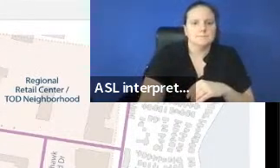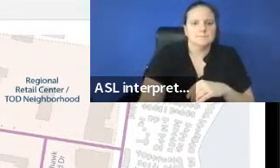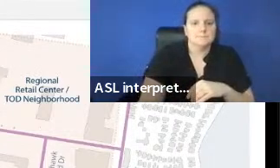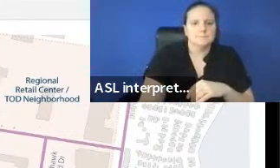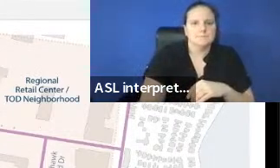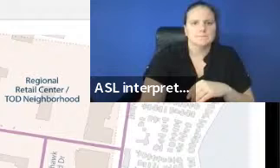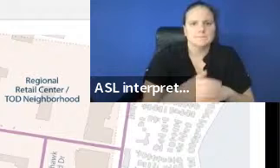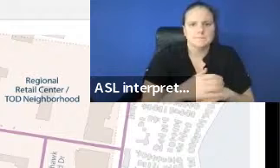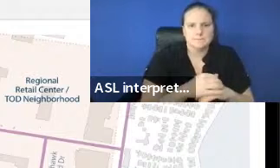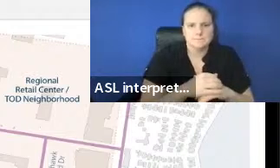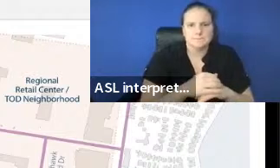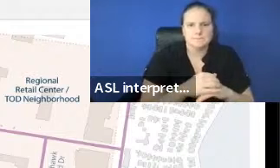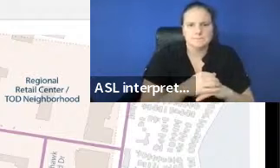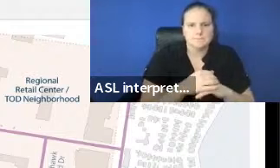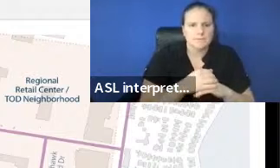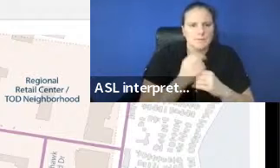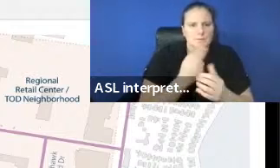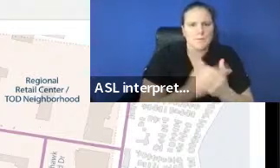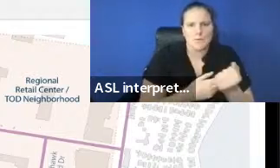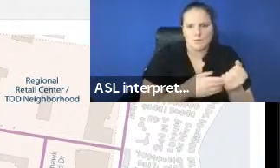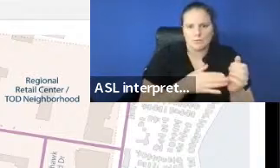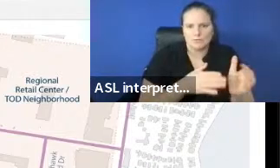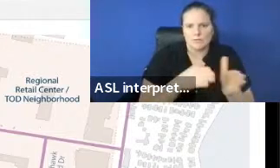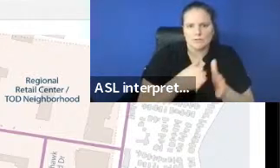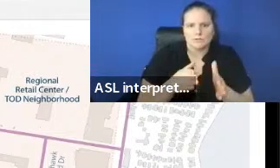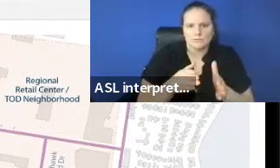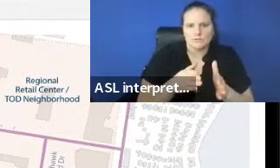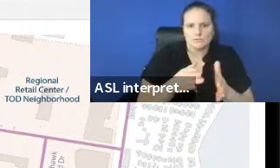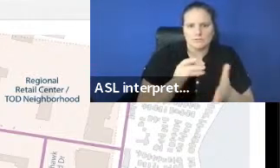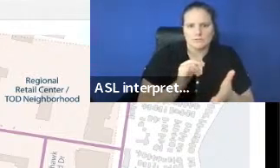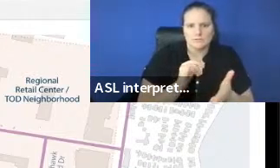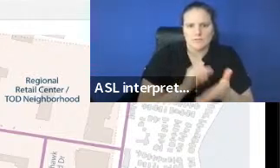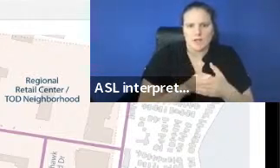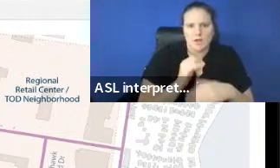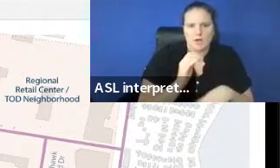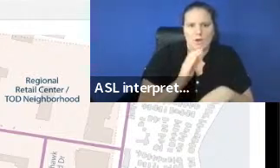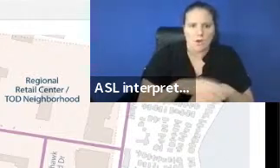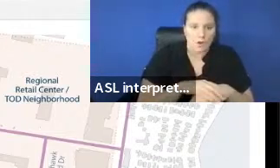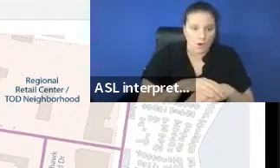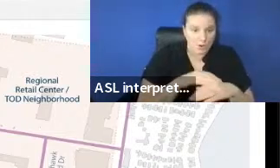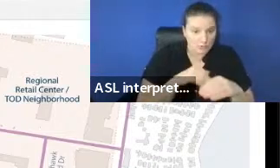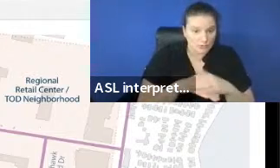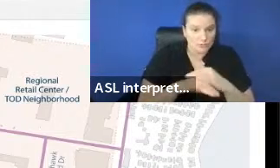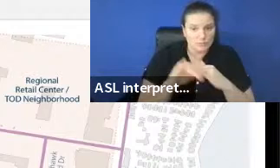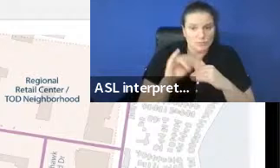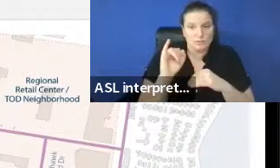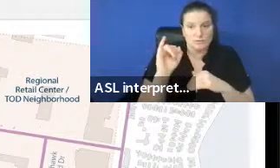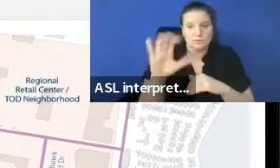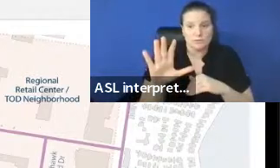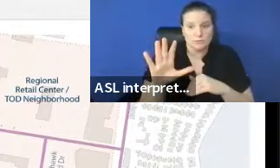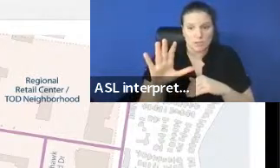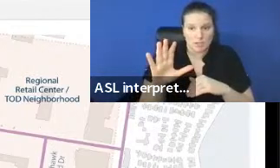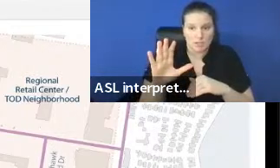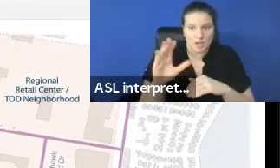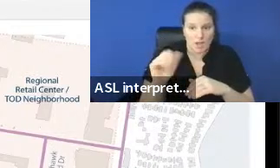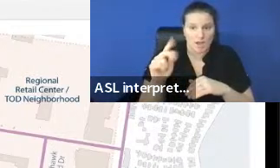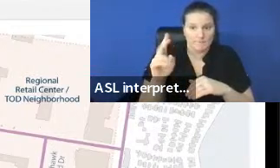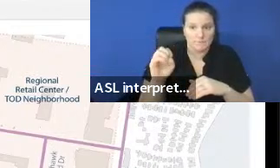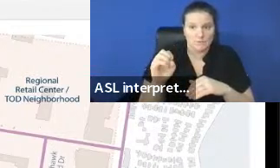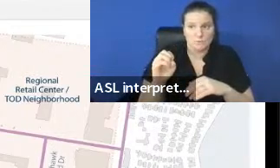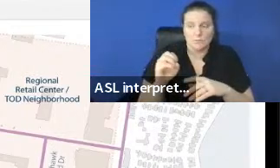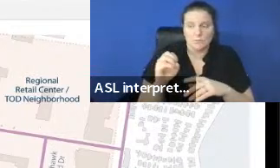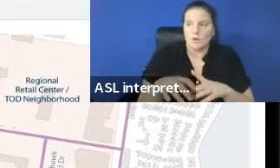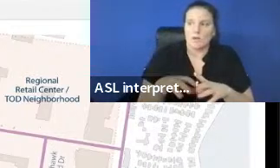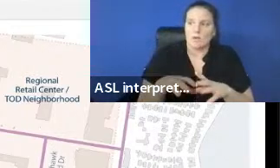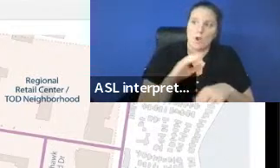Going both directions, getting onto Interstate Avenue or